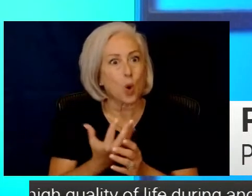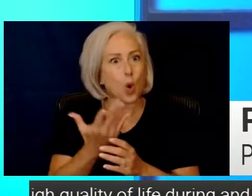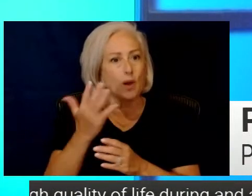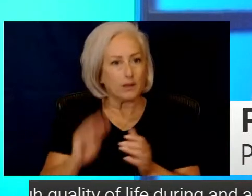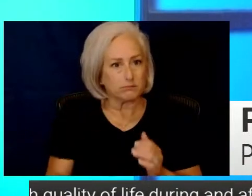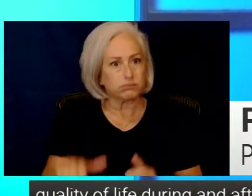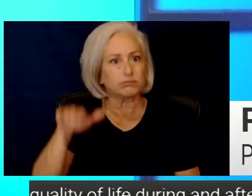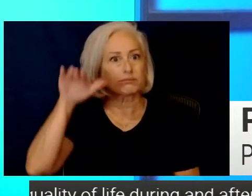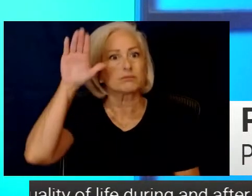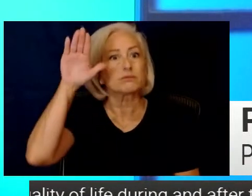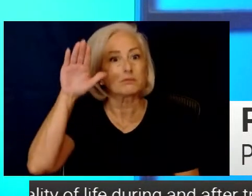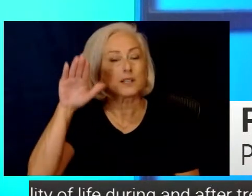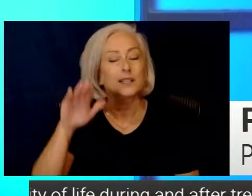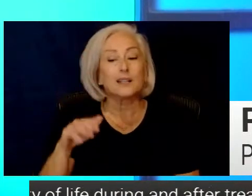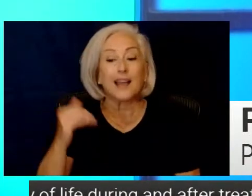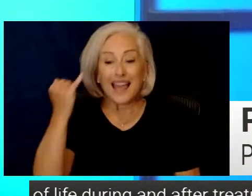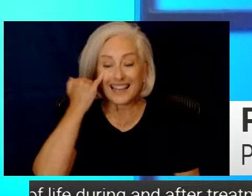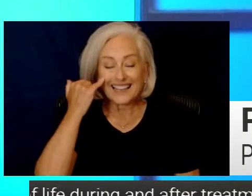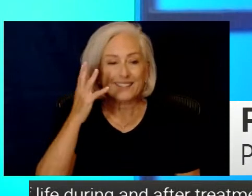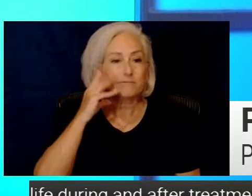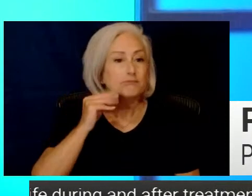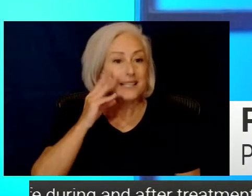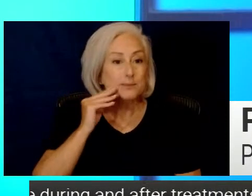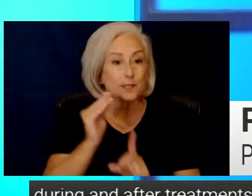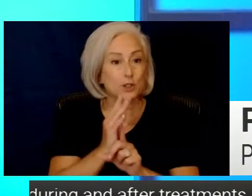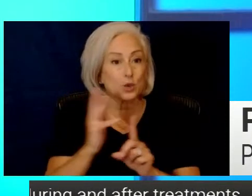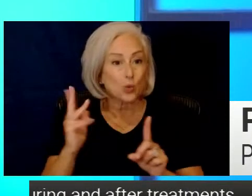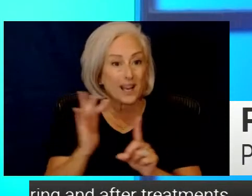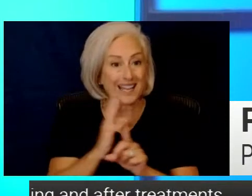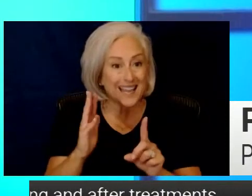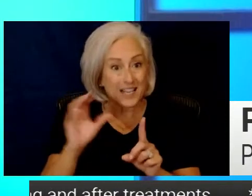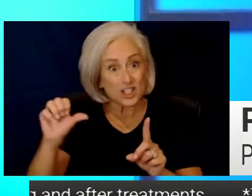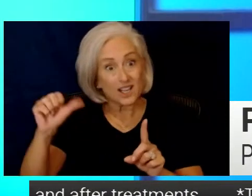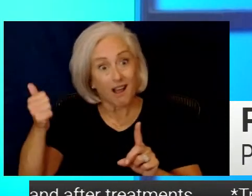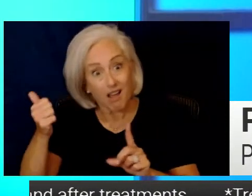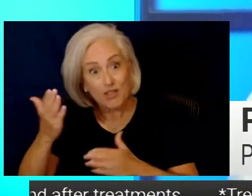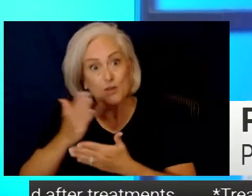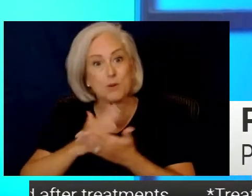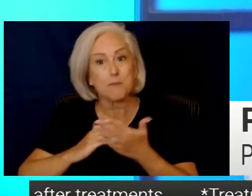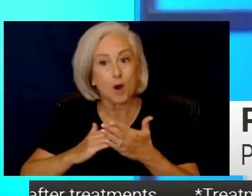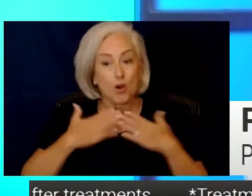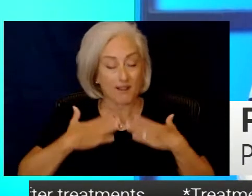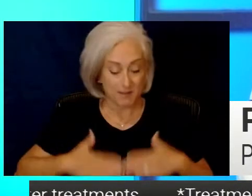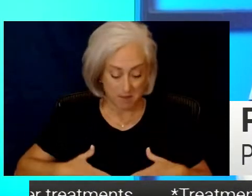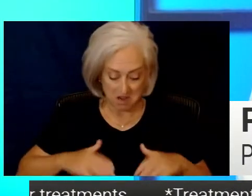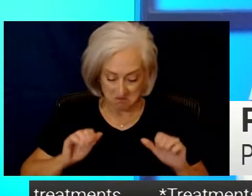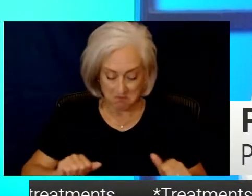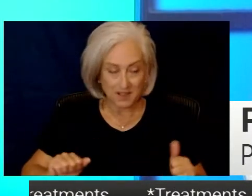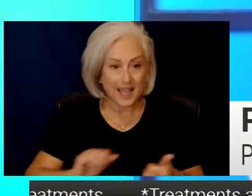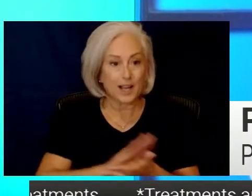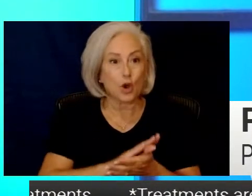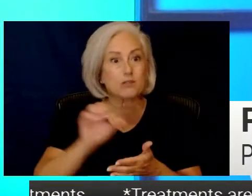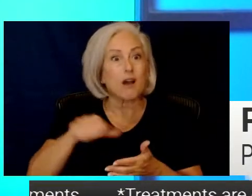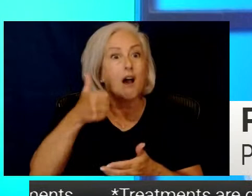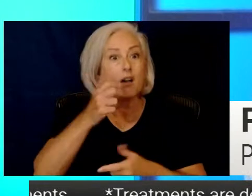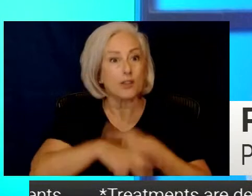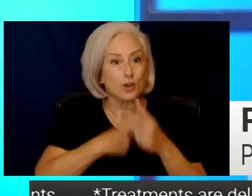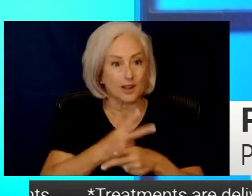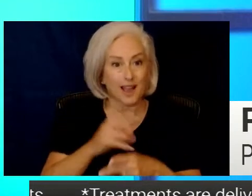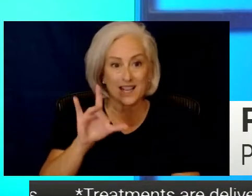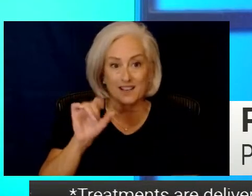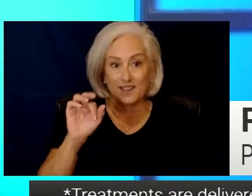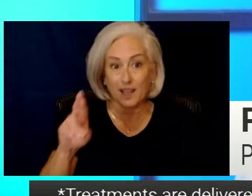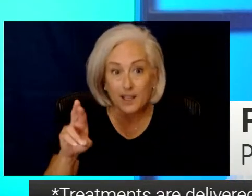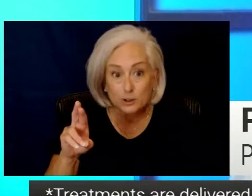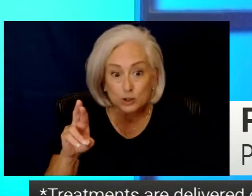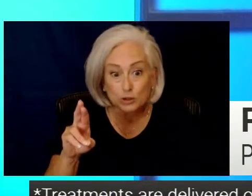parts of the body can also cause another cancer as the child grows into the future. So really, I think proton therapy is really hugely